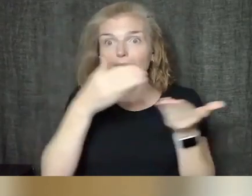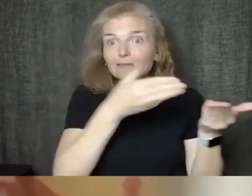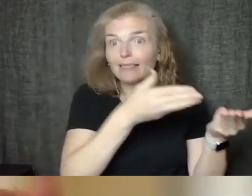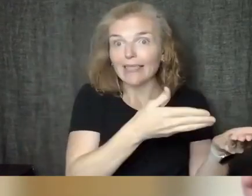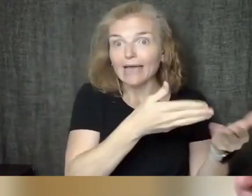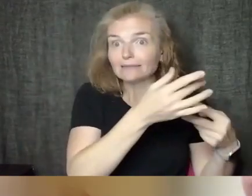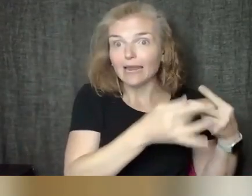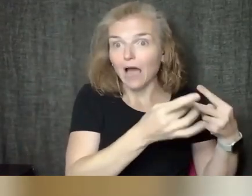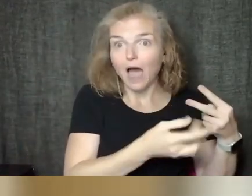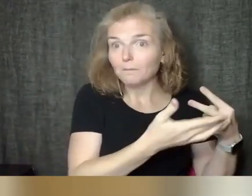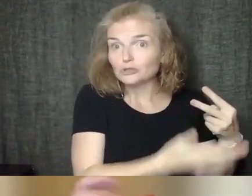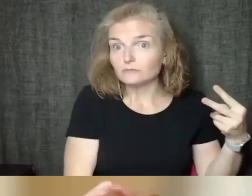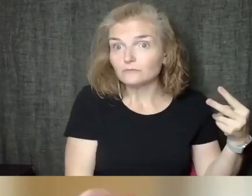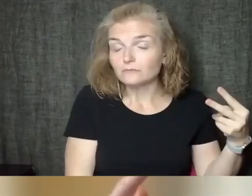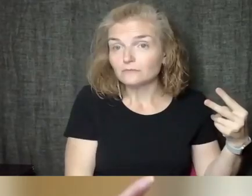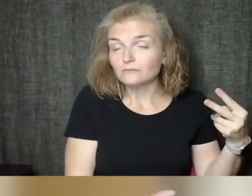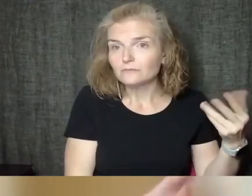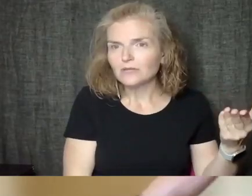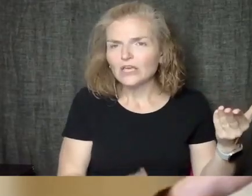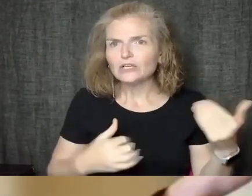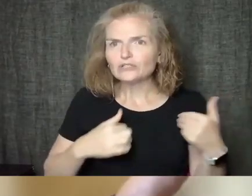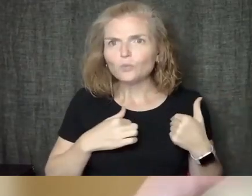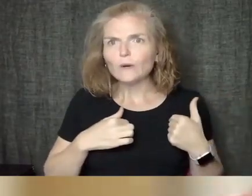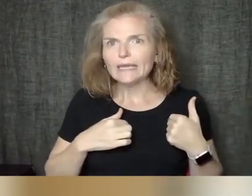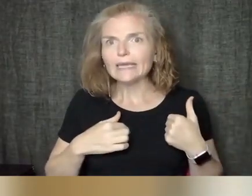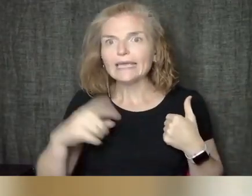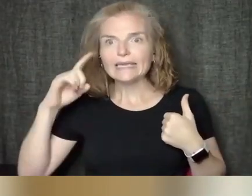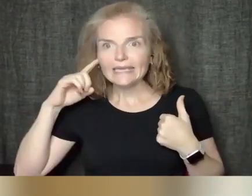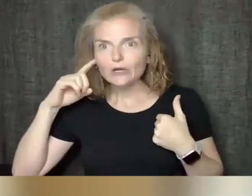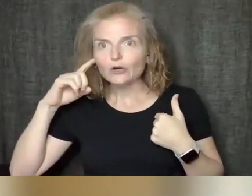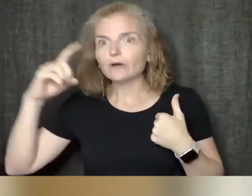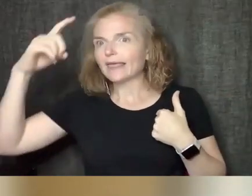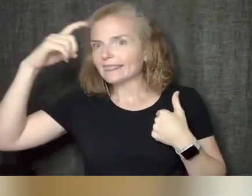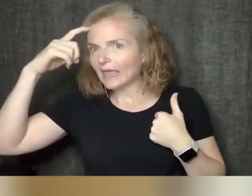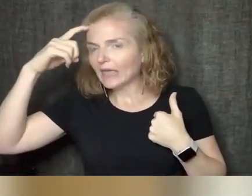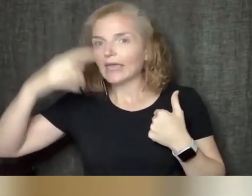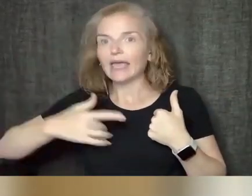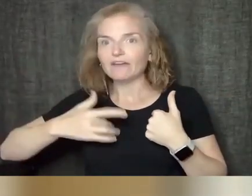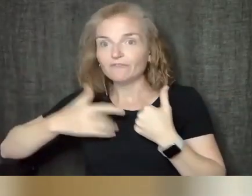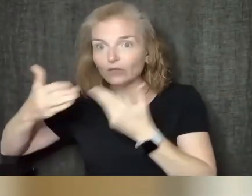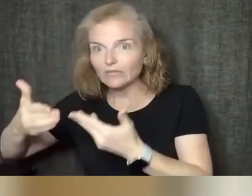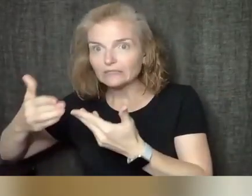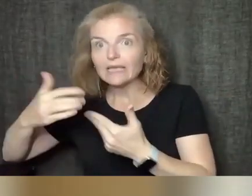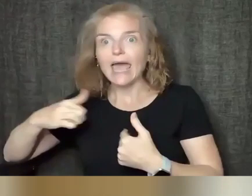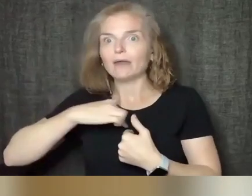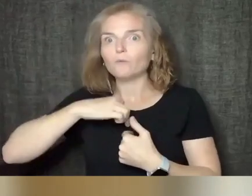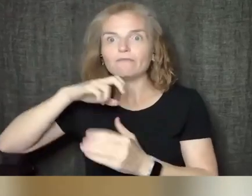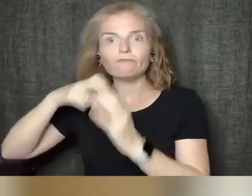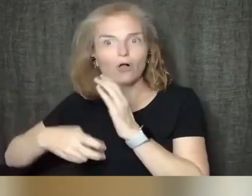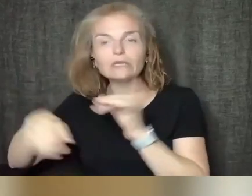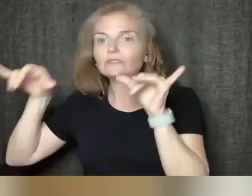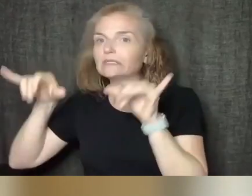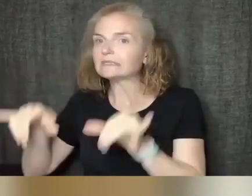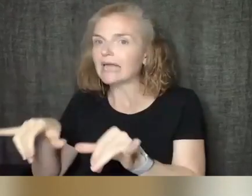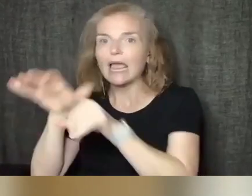that person, we see that experience, we hear that sound, or we think that thought, or we have this feeling, and we go into the same